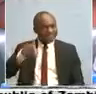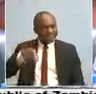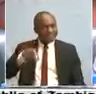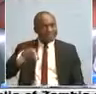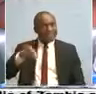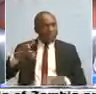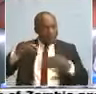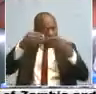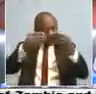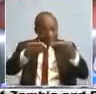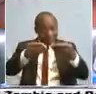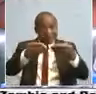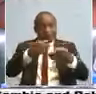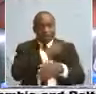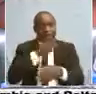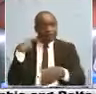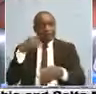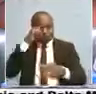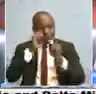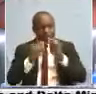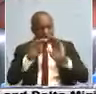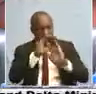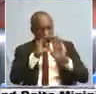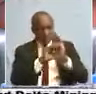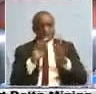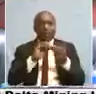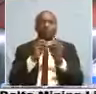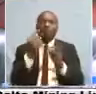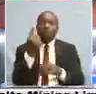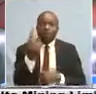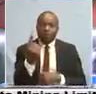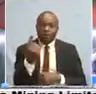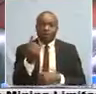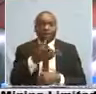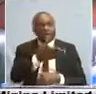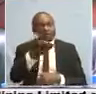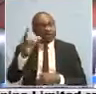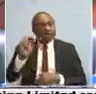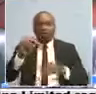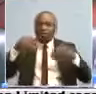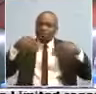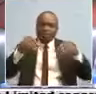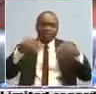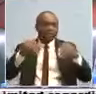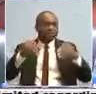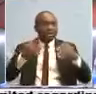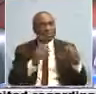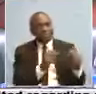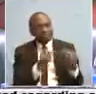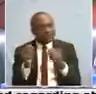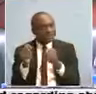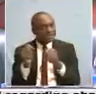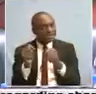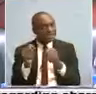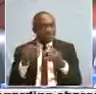to be brought before Parliament because of the following. Number one, there was no sale, transfer,